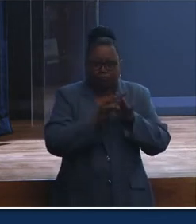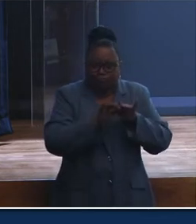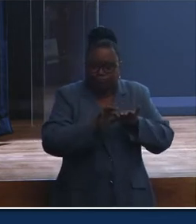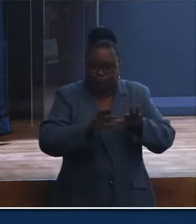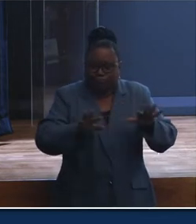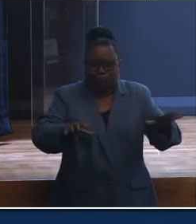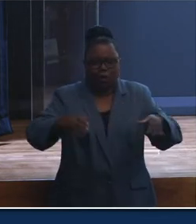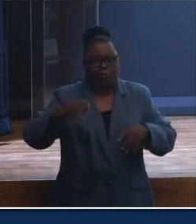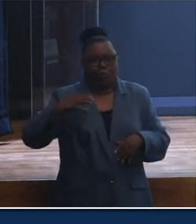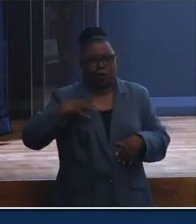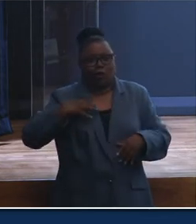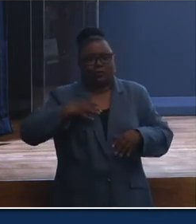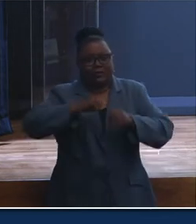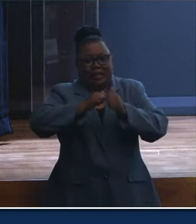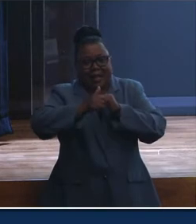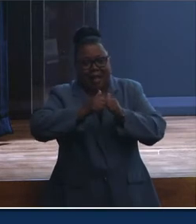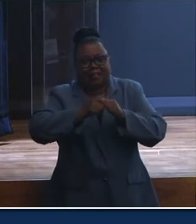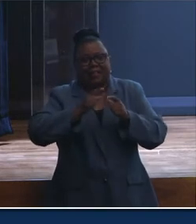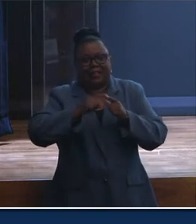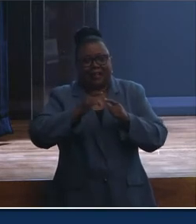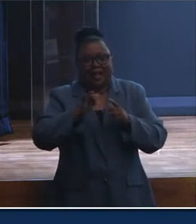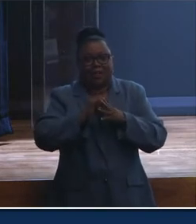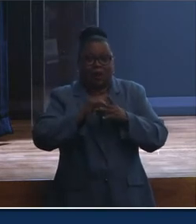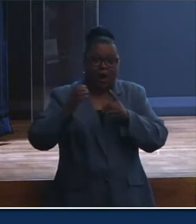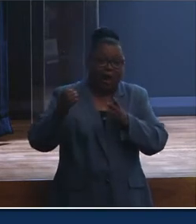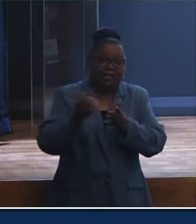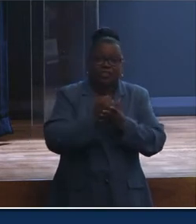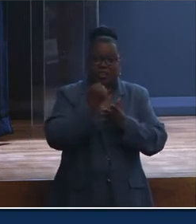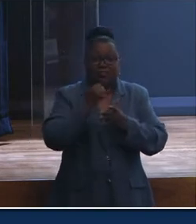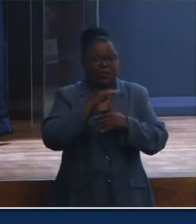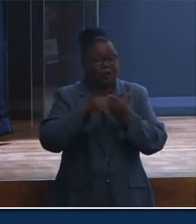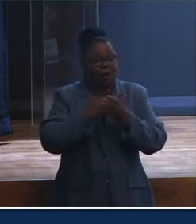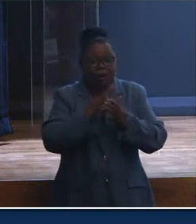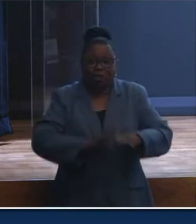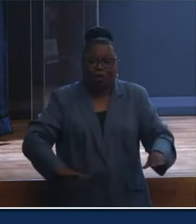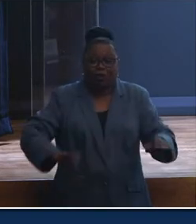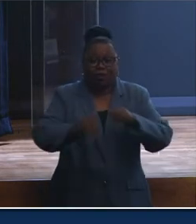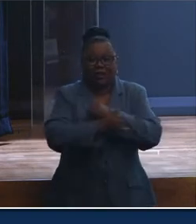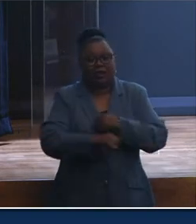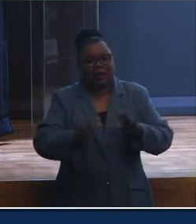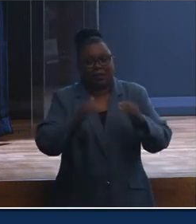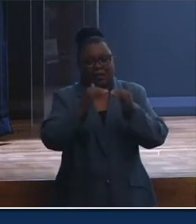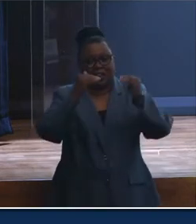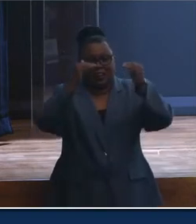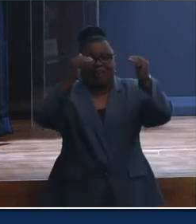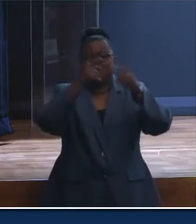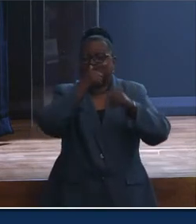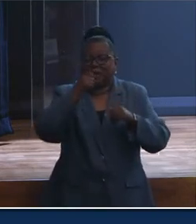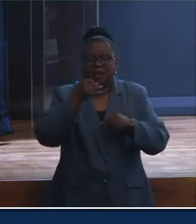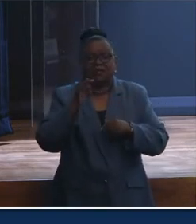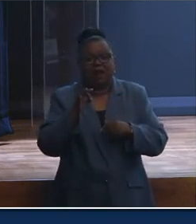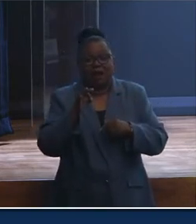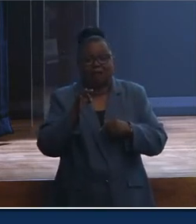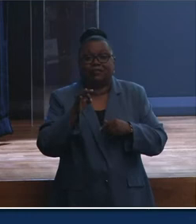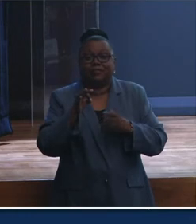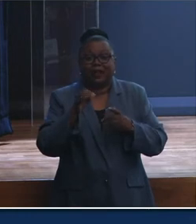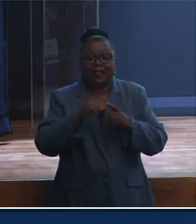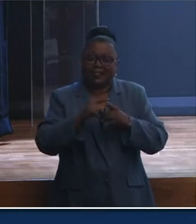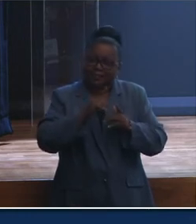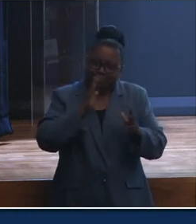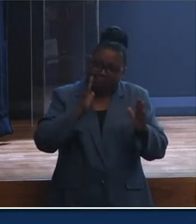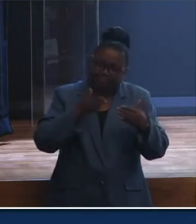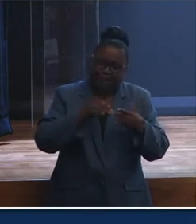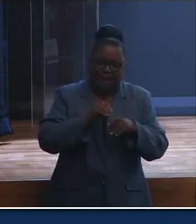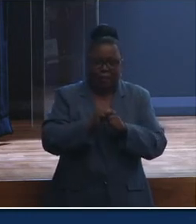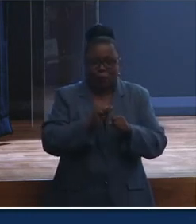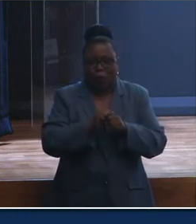of coaches and athletes that are achieving all over the country at tremendous levels because of the dedication